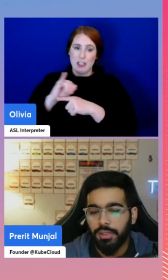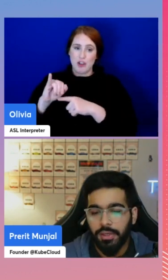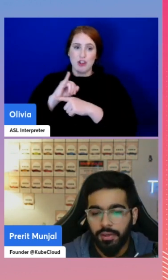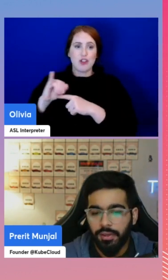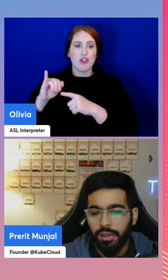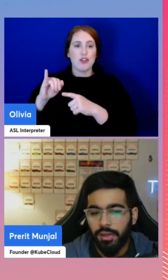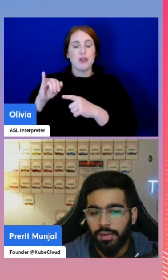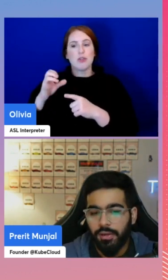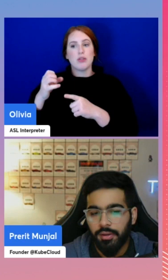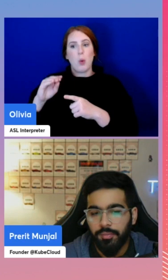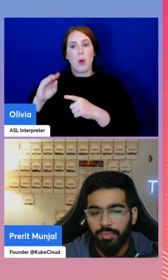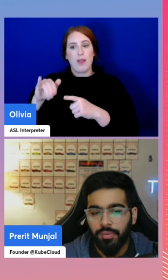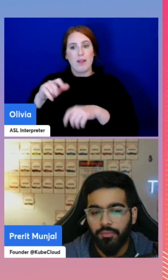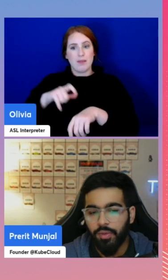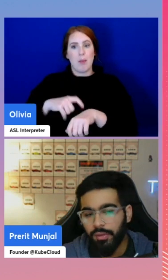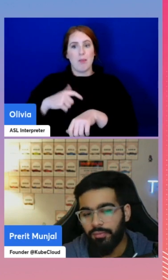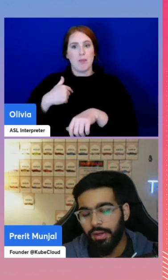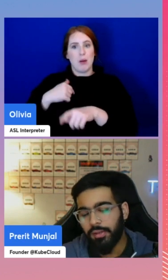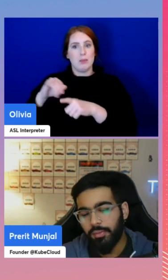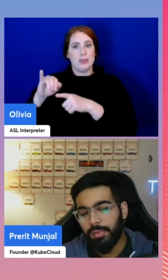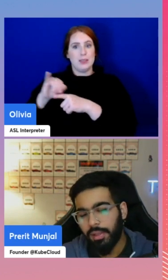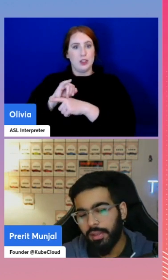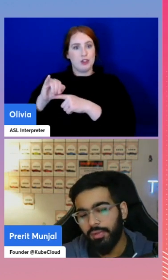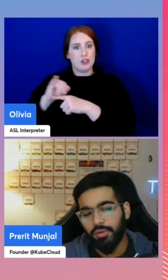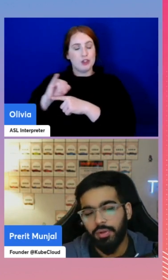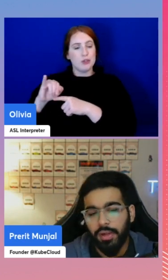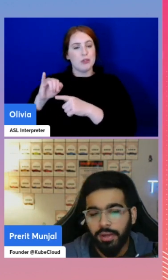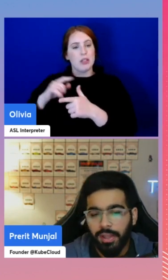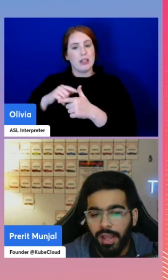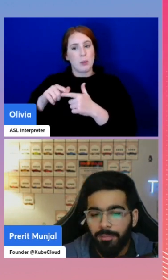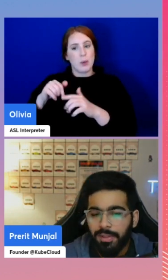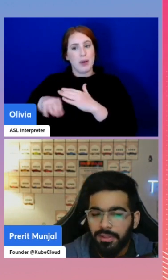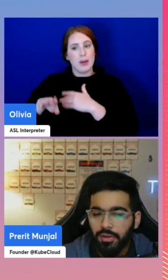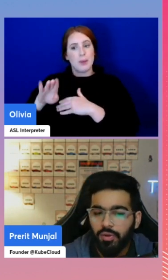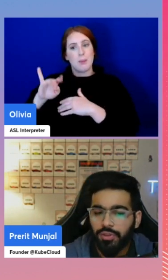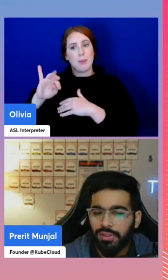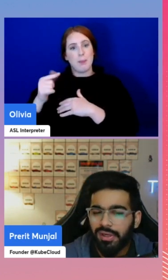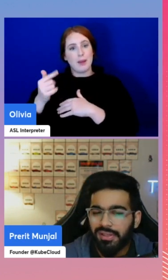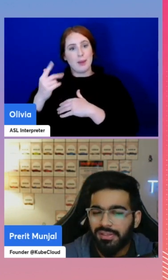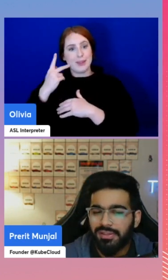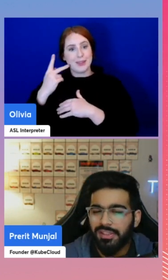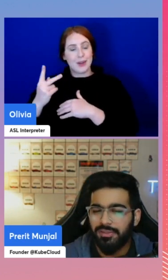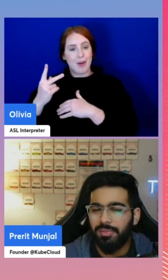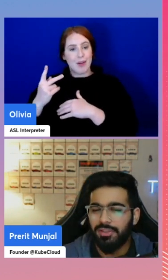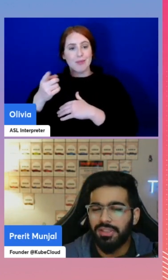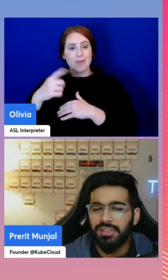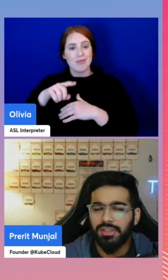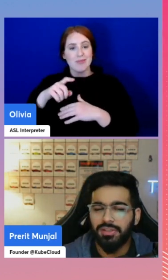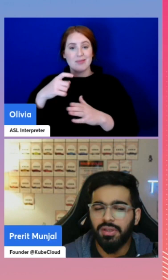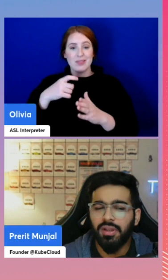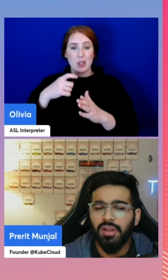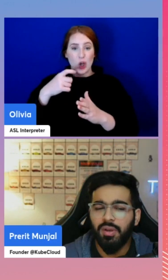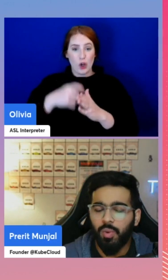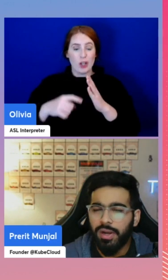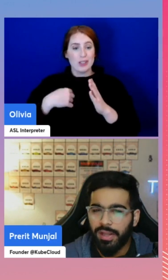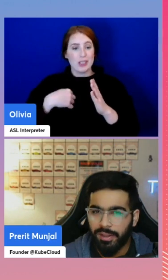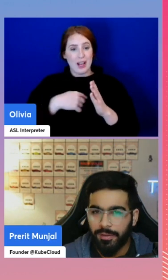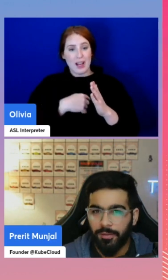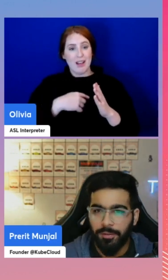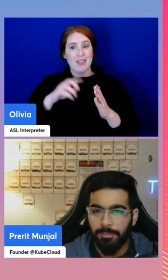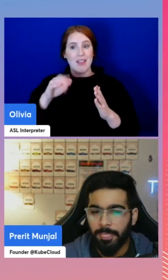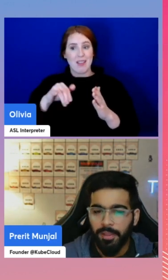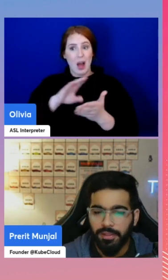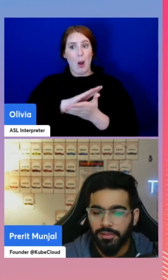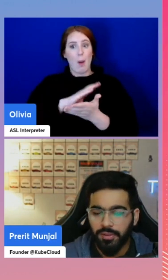I was an intern, and we went into billing and we saw that App Engine costed us this much in just one